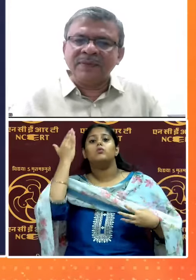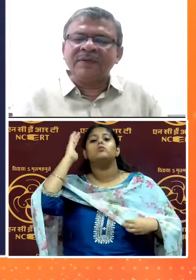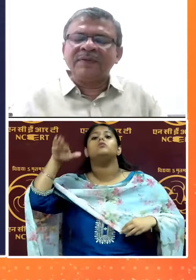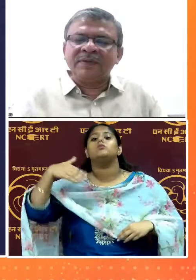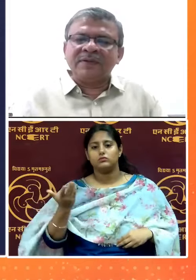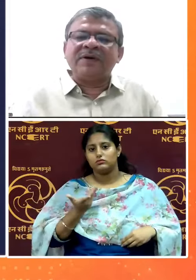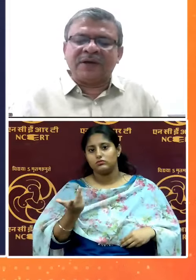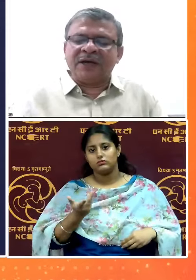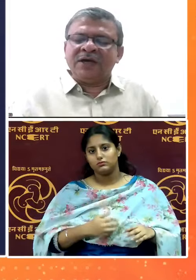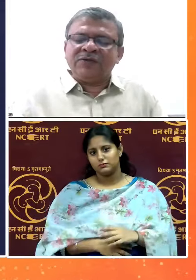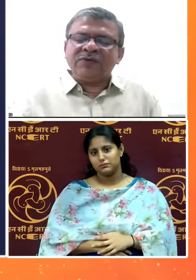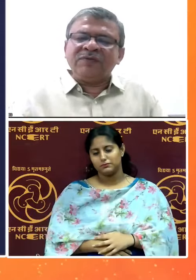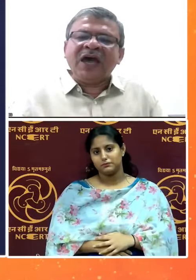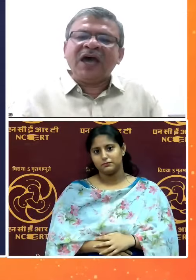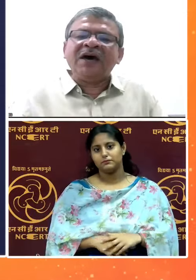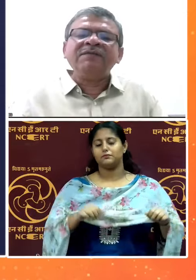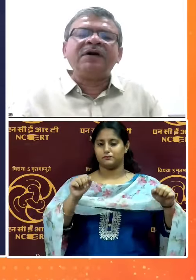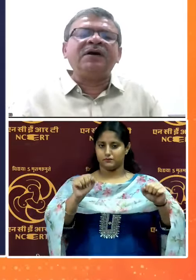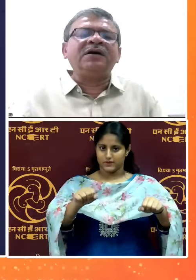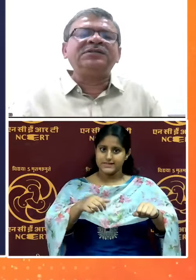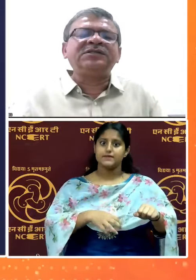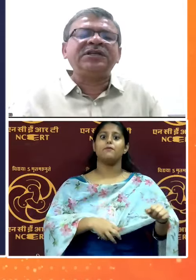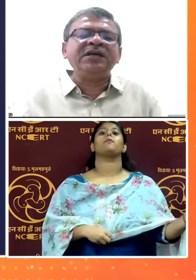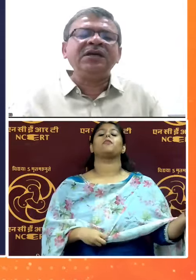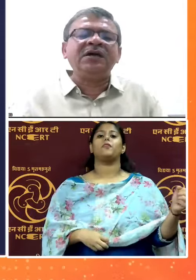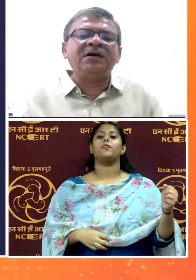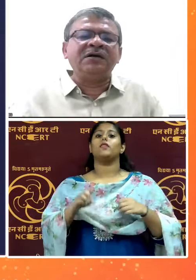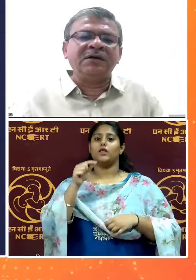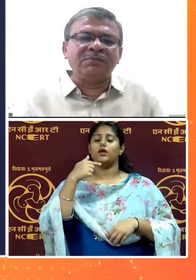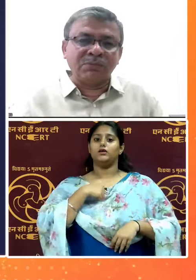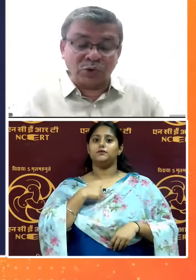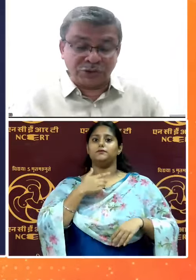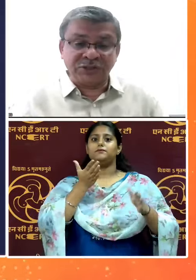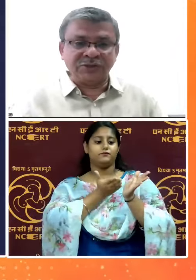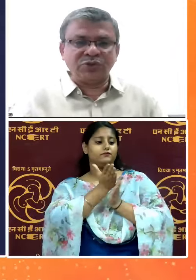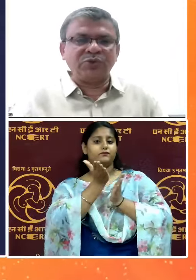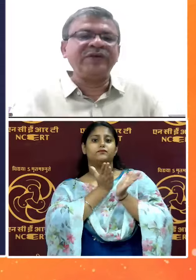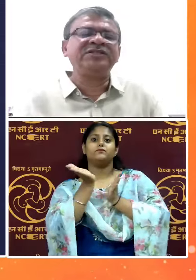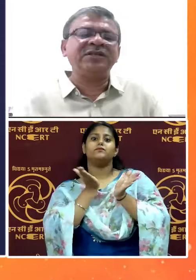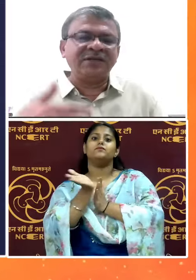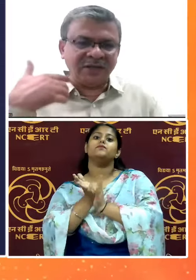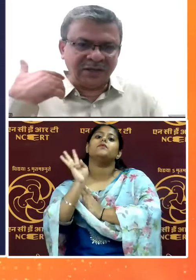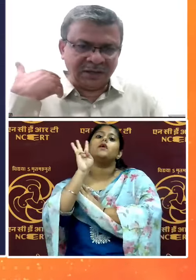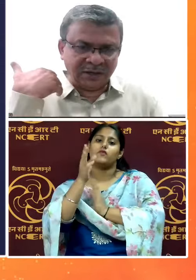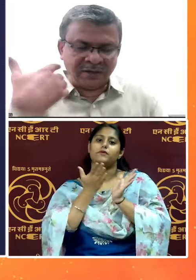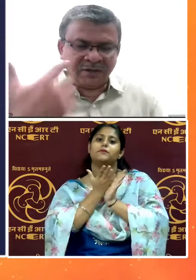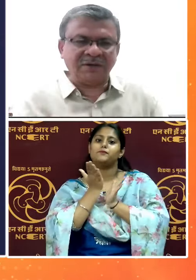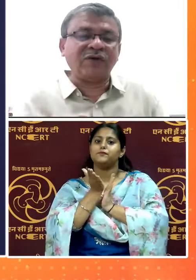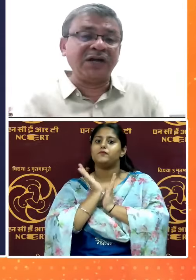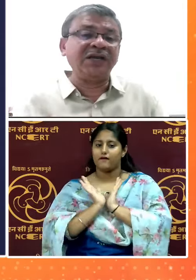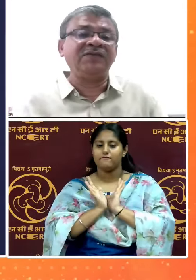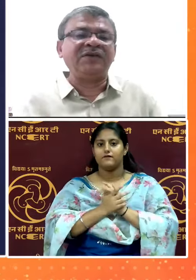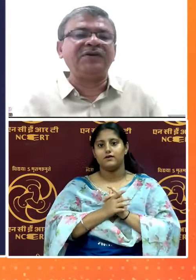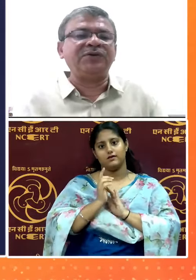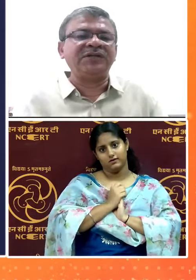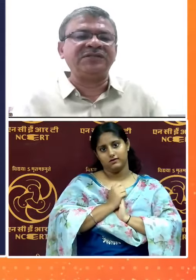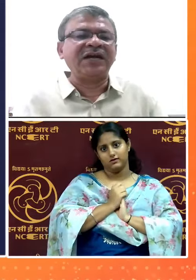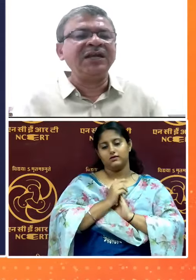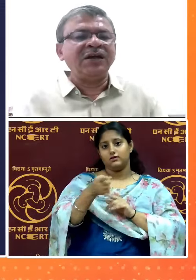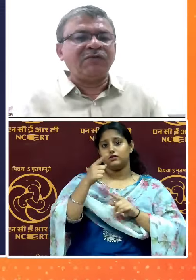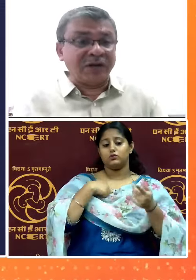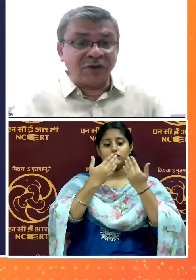about it? So we have three modes through which the warning is given